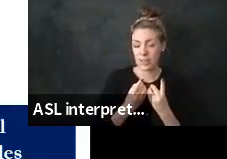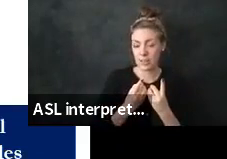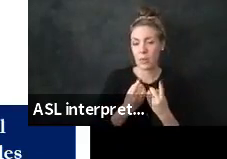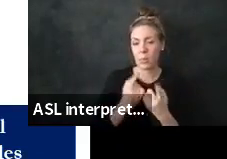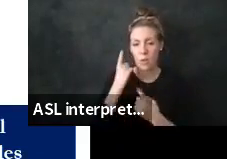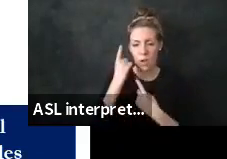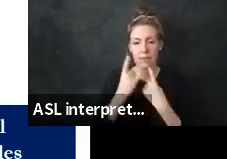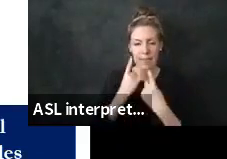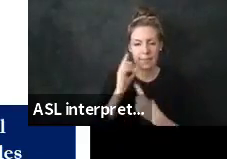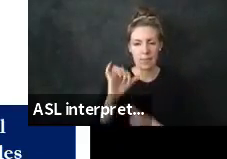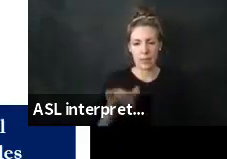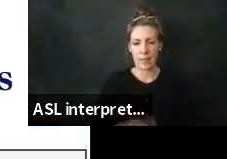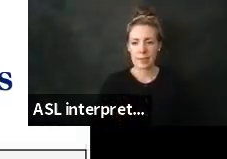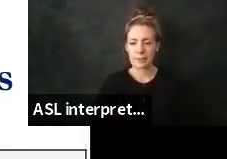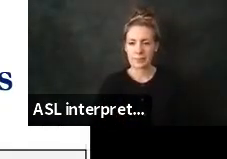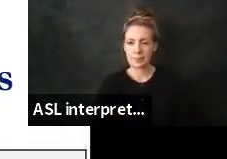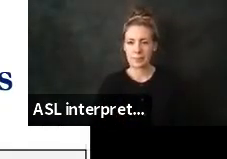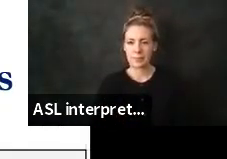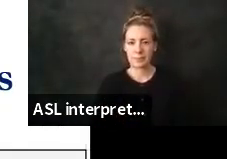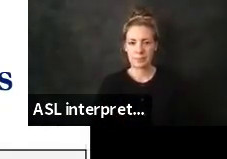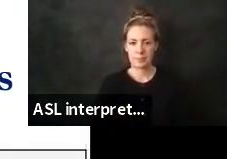consideration as well.